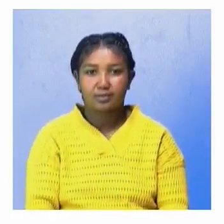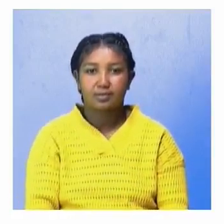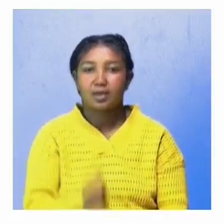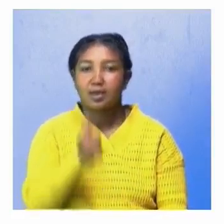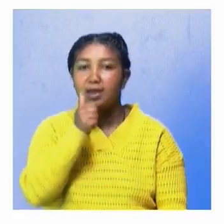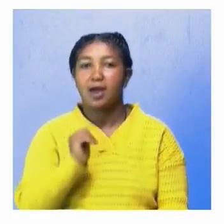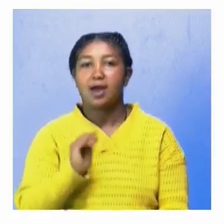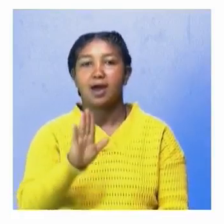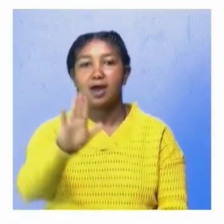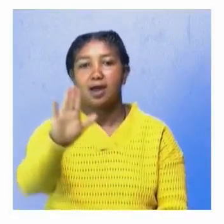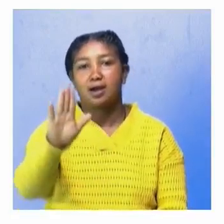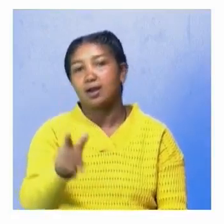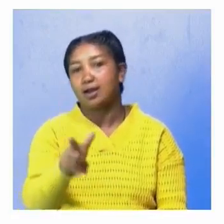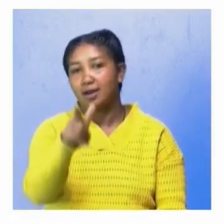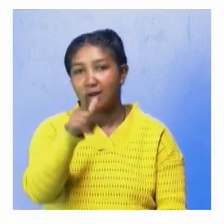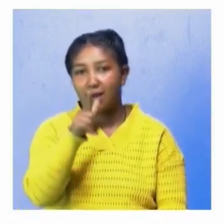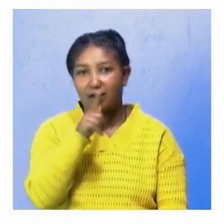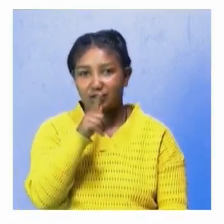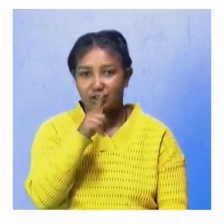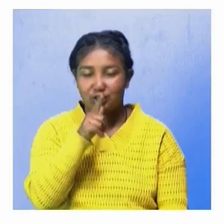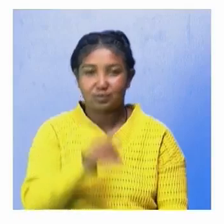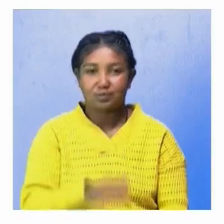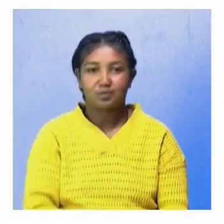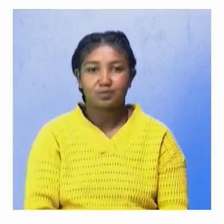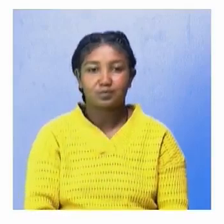her lunch.